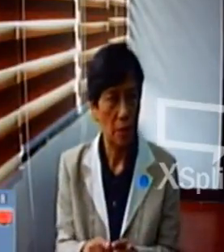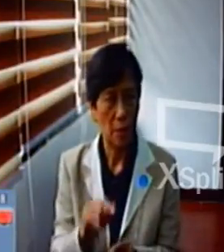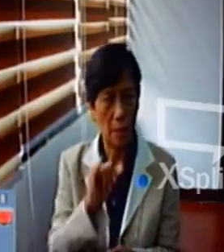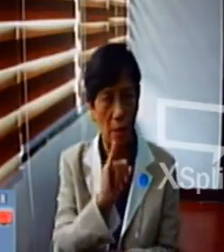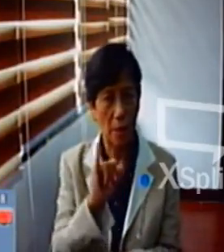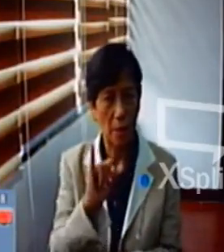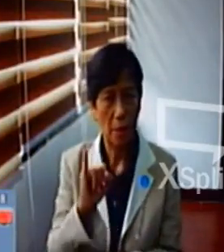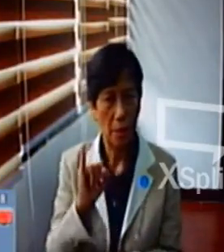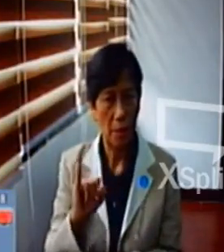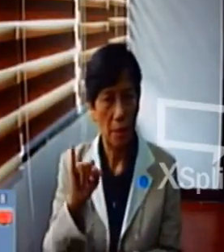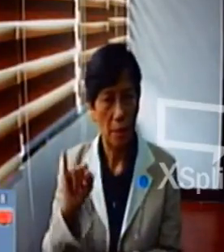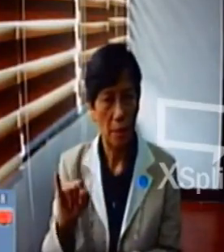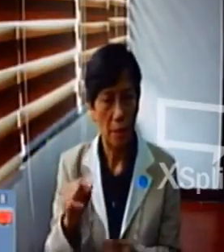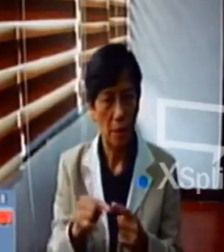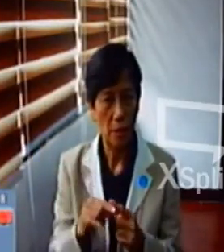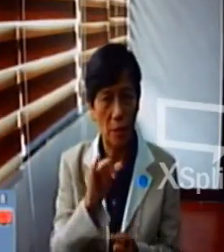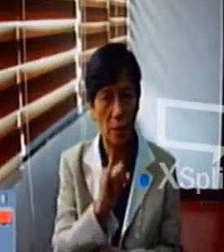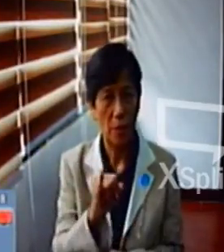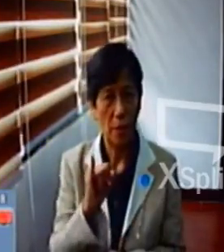III to